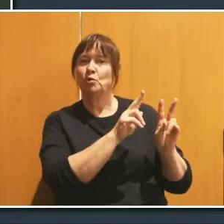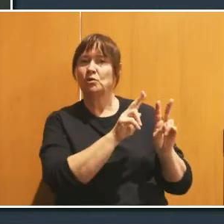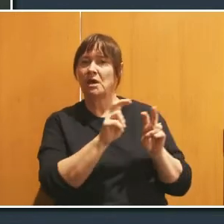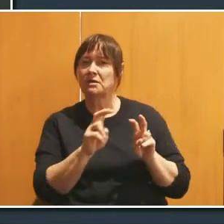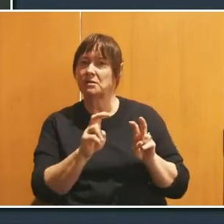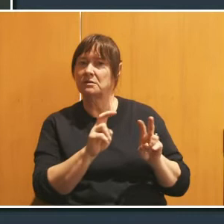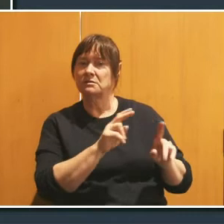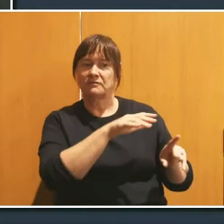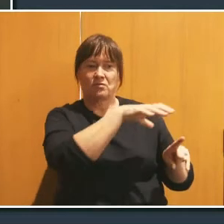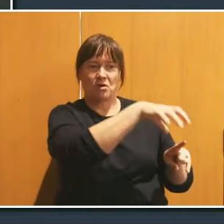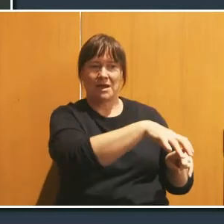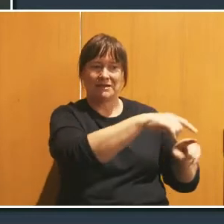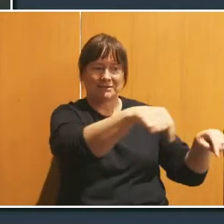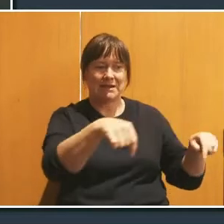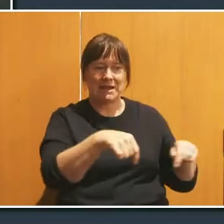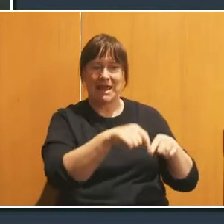$16,000 per title.